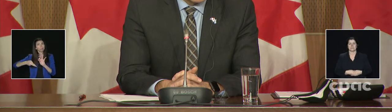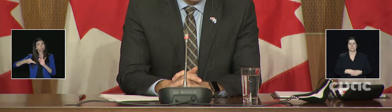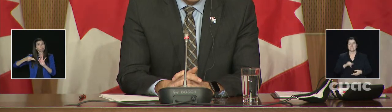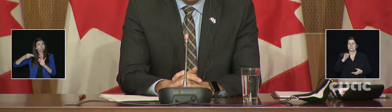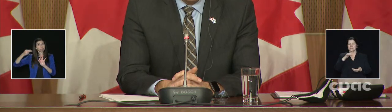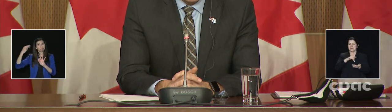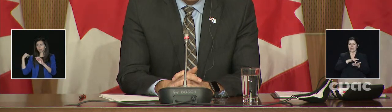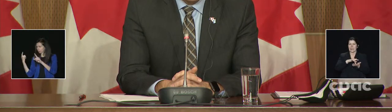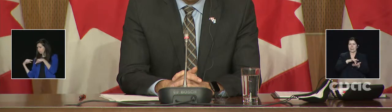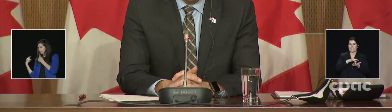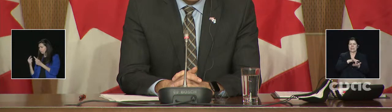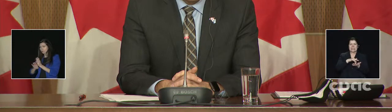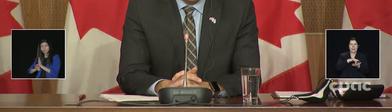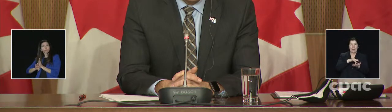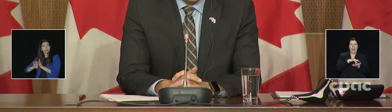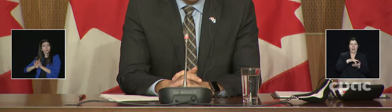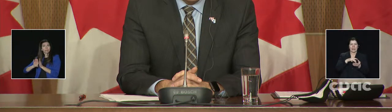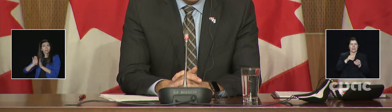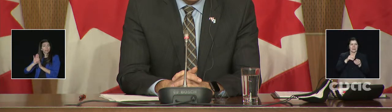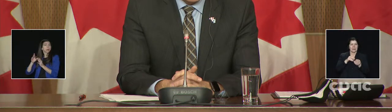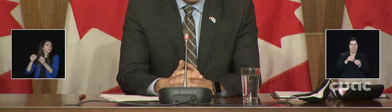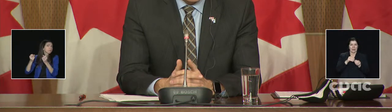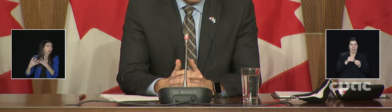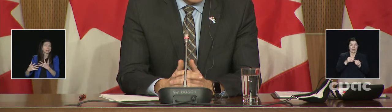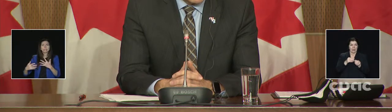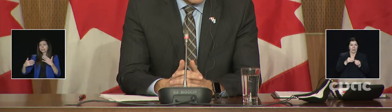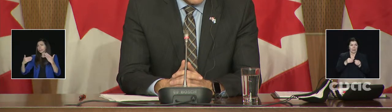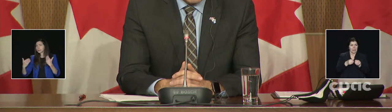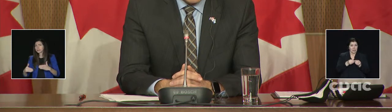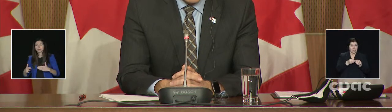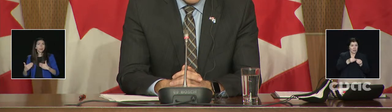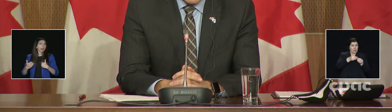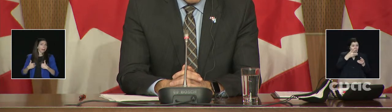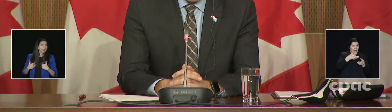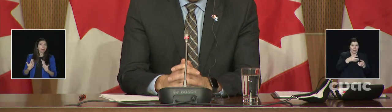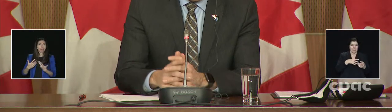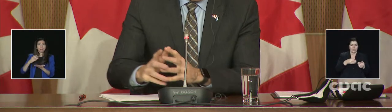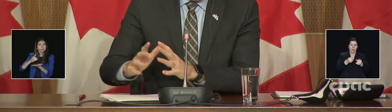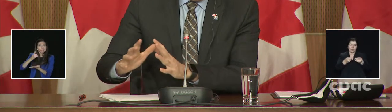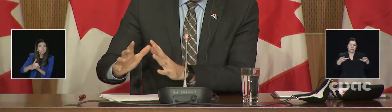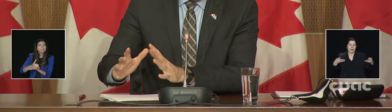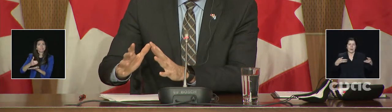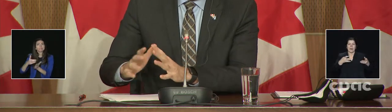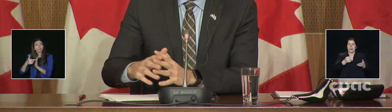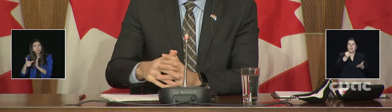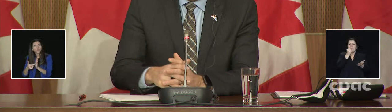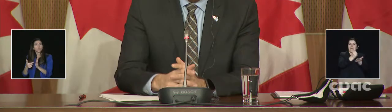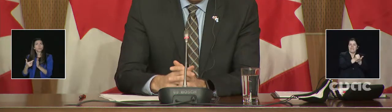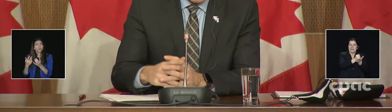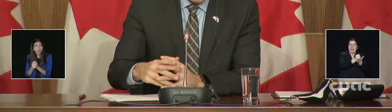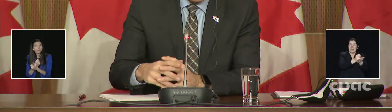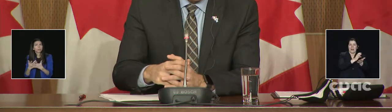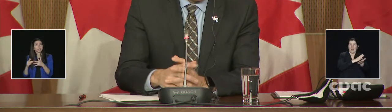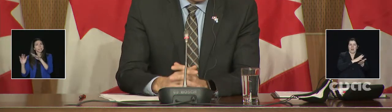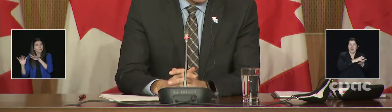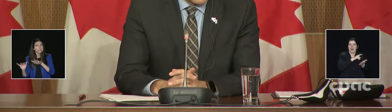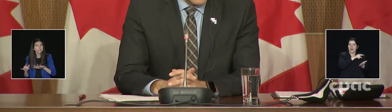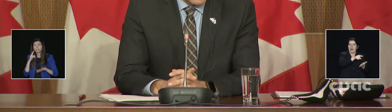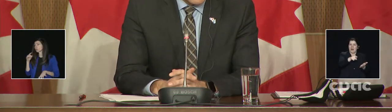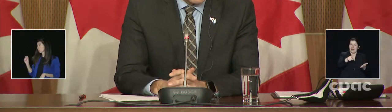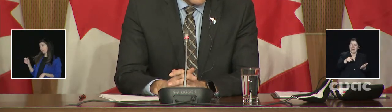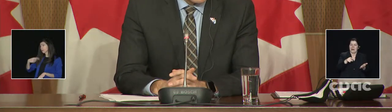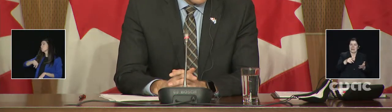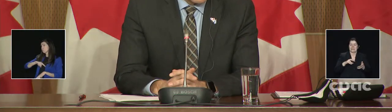years, almost all of them patented. So it's obviously an important piece of